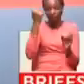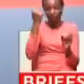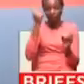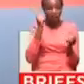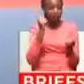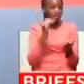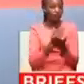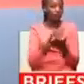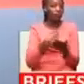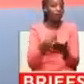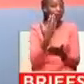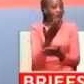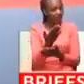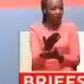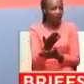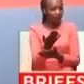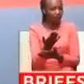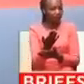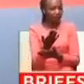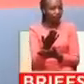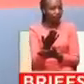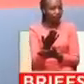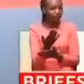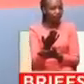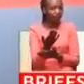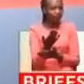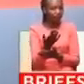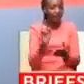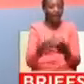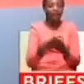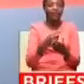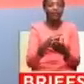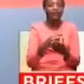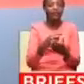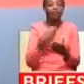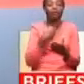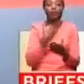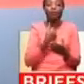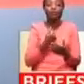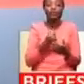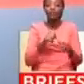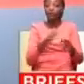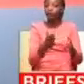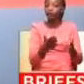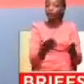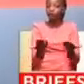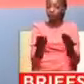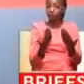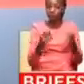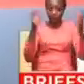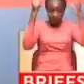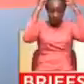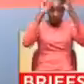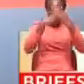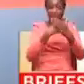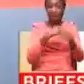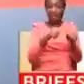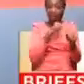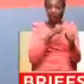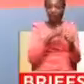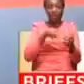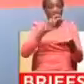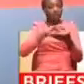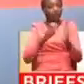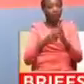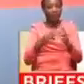right there at the door. And I'm about to open the door for him to come in, and then I refuse to open the door. So obviously he's